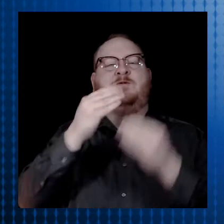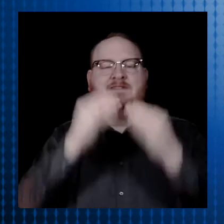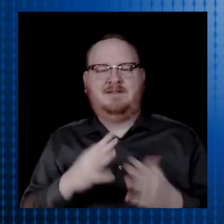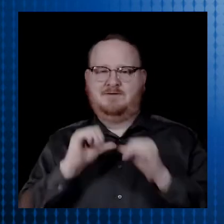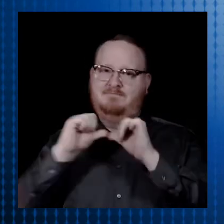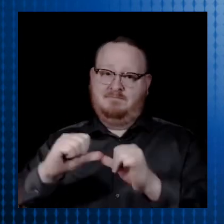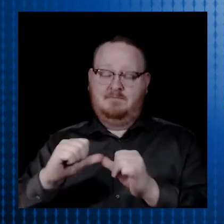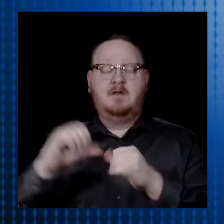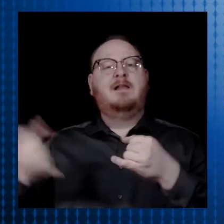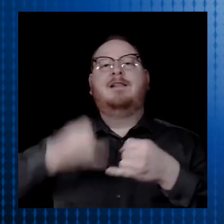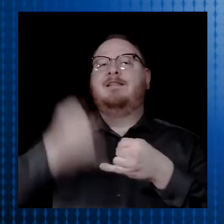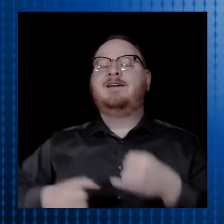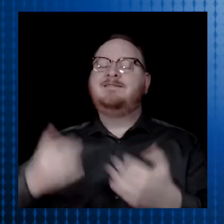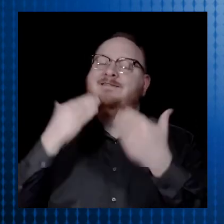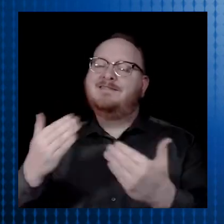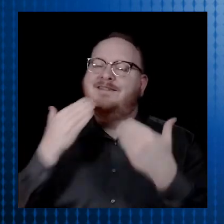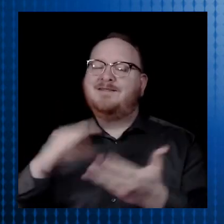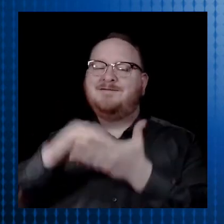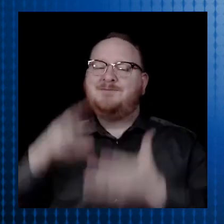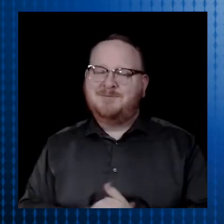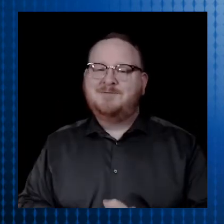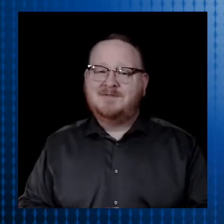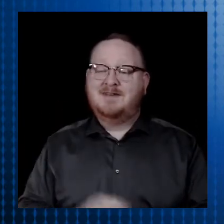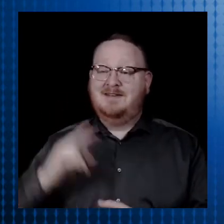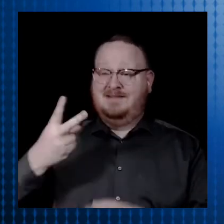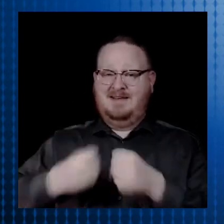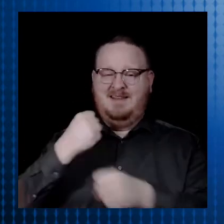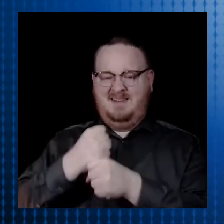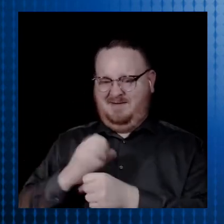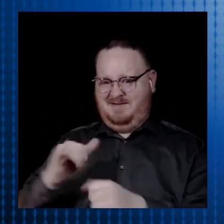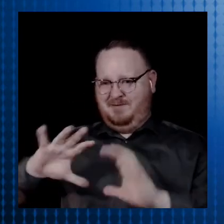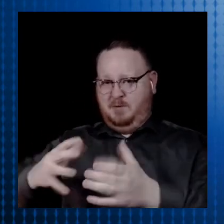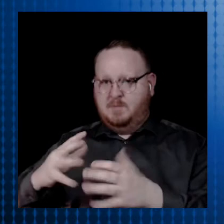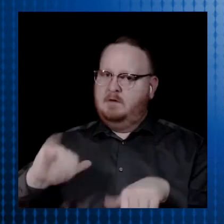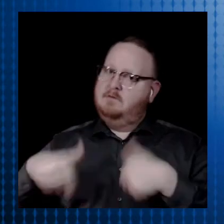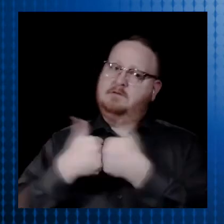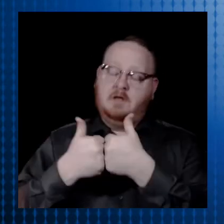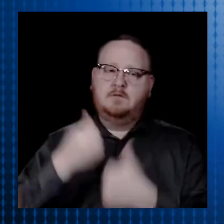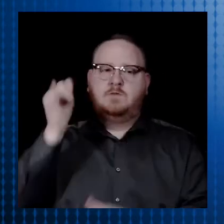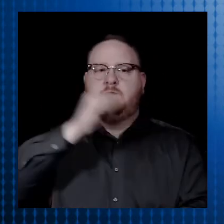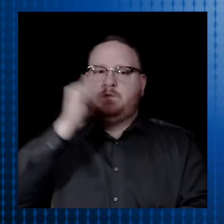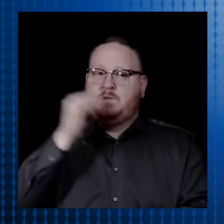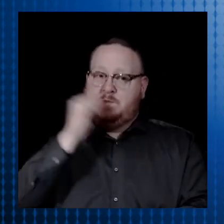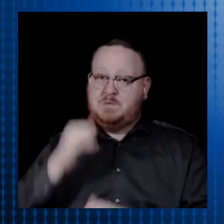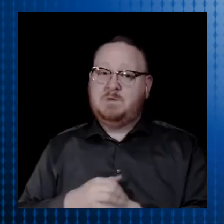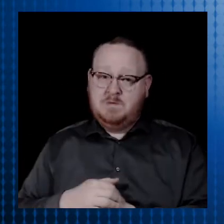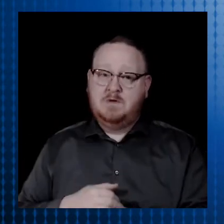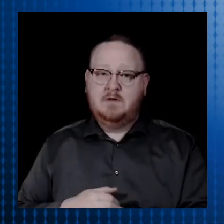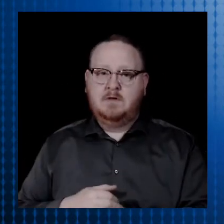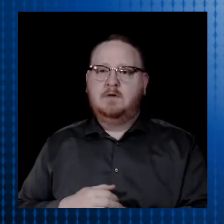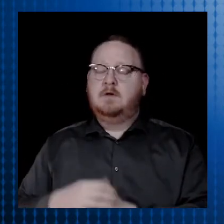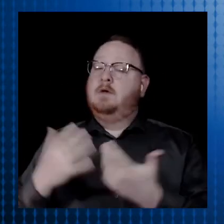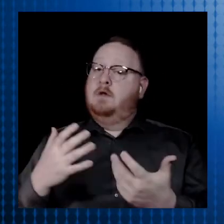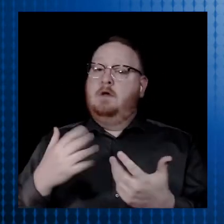thank my students. This is my second year with this group, and they've challenged me like no other group ever has. They've taught me to be more